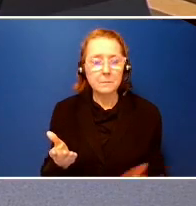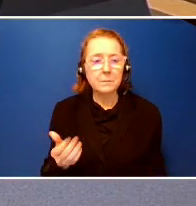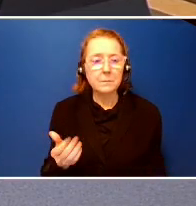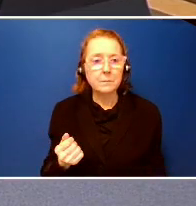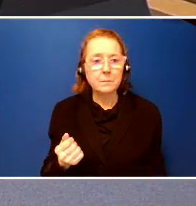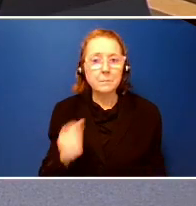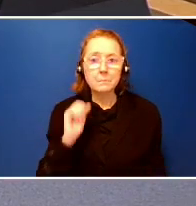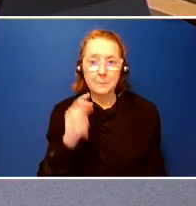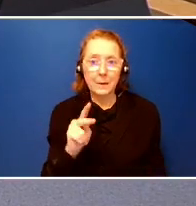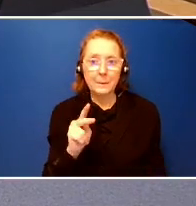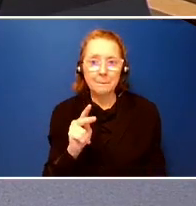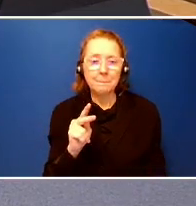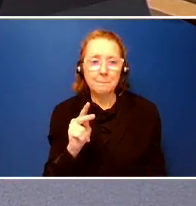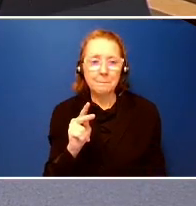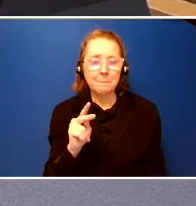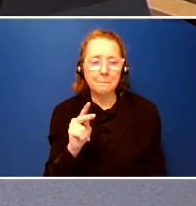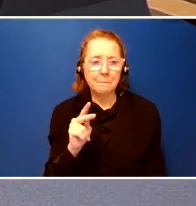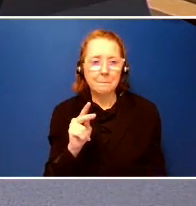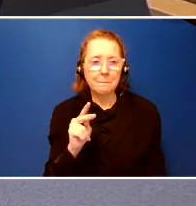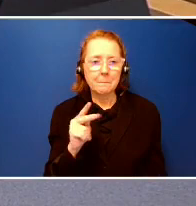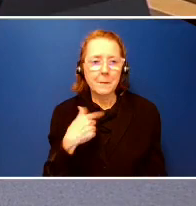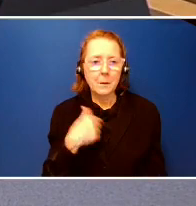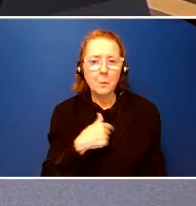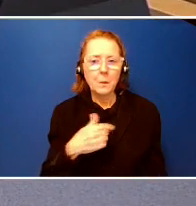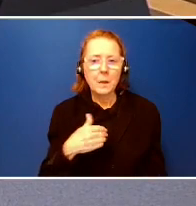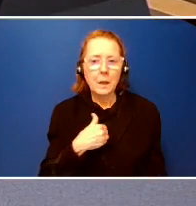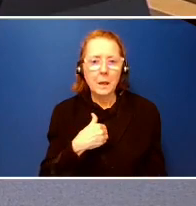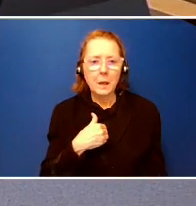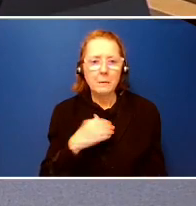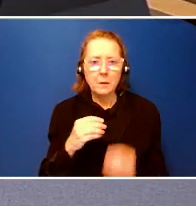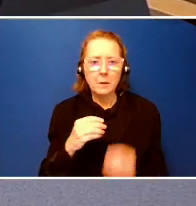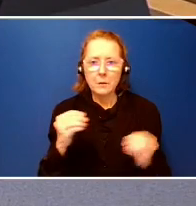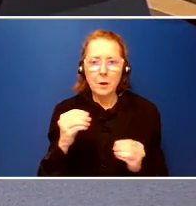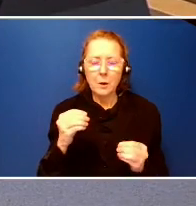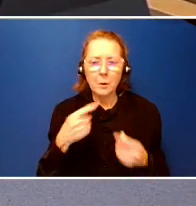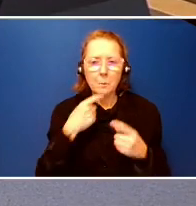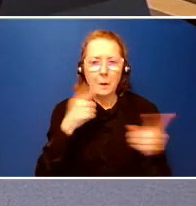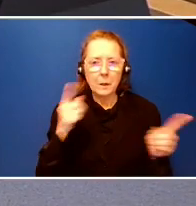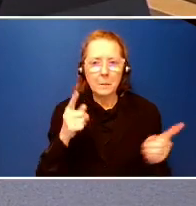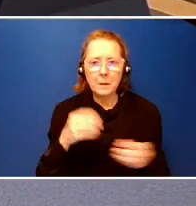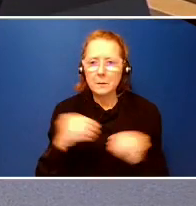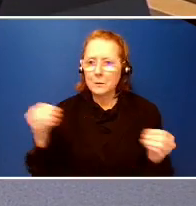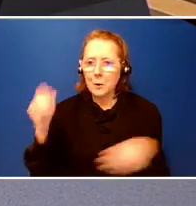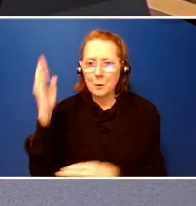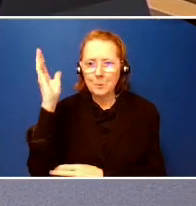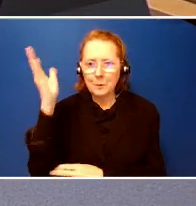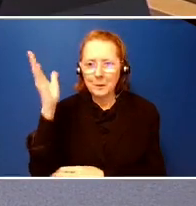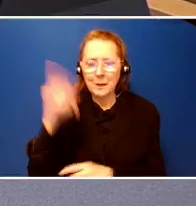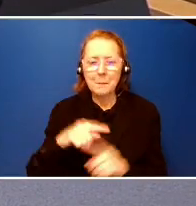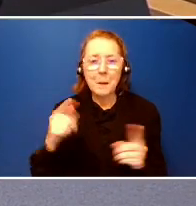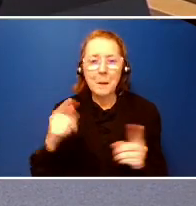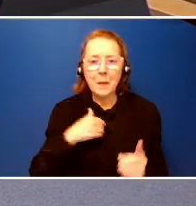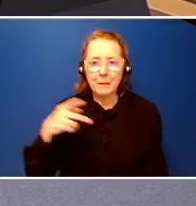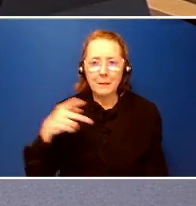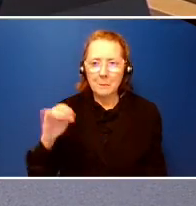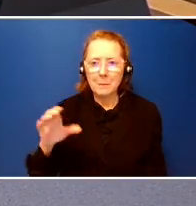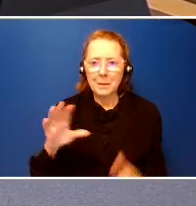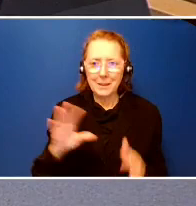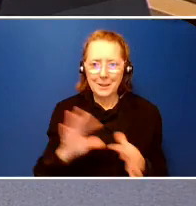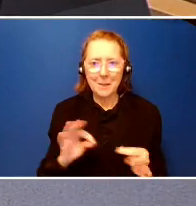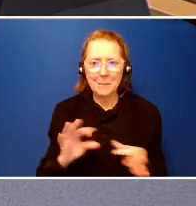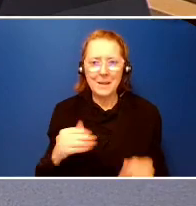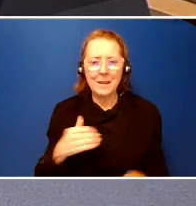All right. We have no proclamations, we have no presentations, but we do have public comment. So